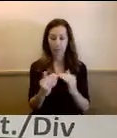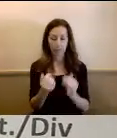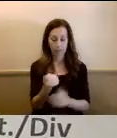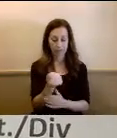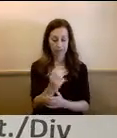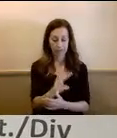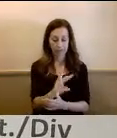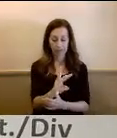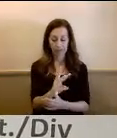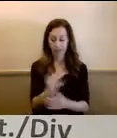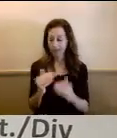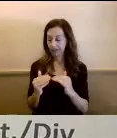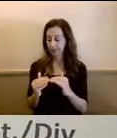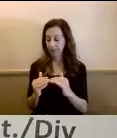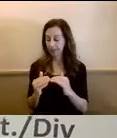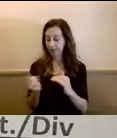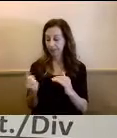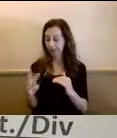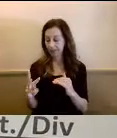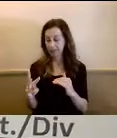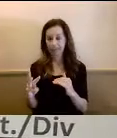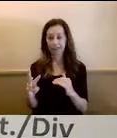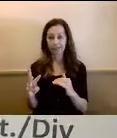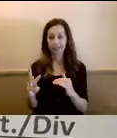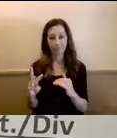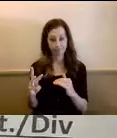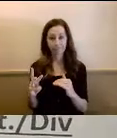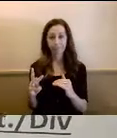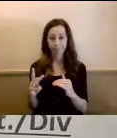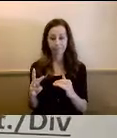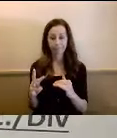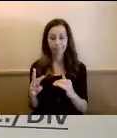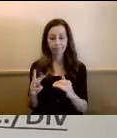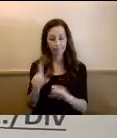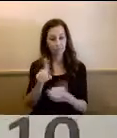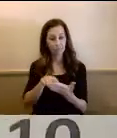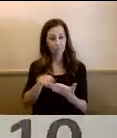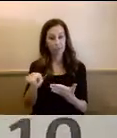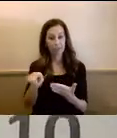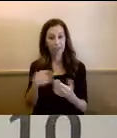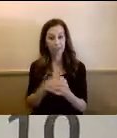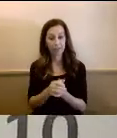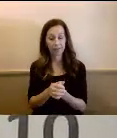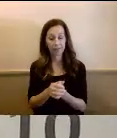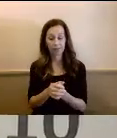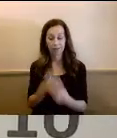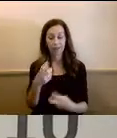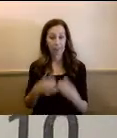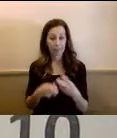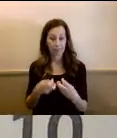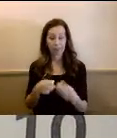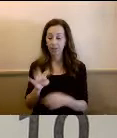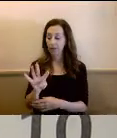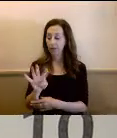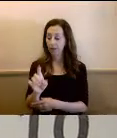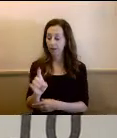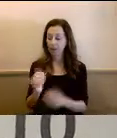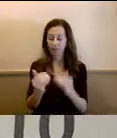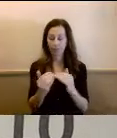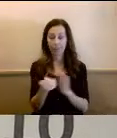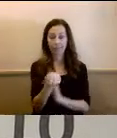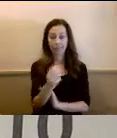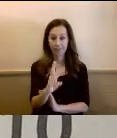is 16 equals 16. There it is, our back check. So our problem is 4x